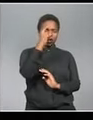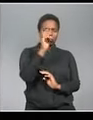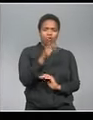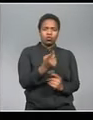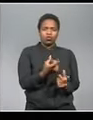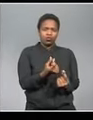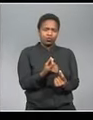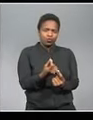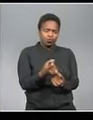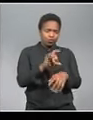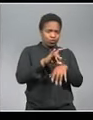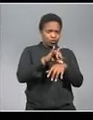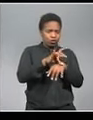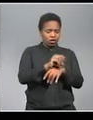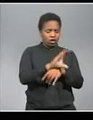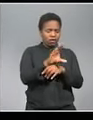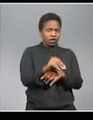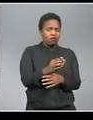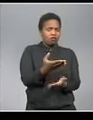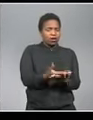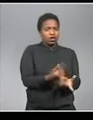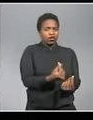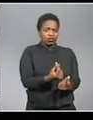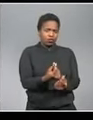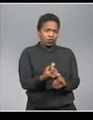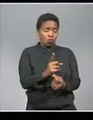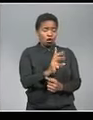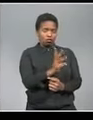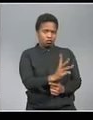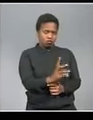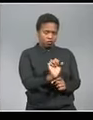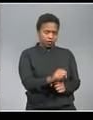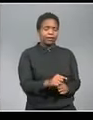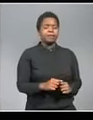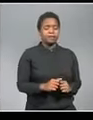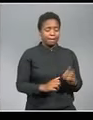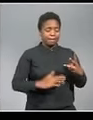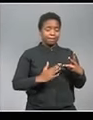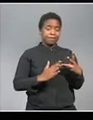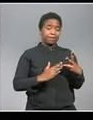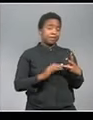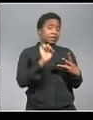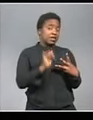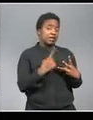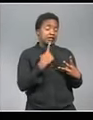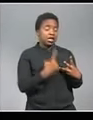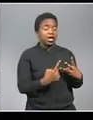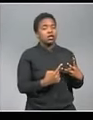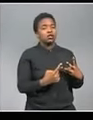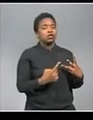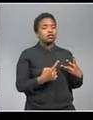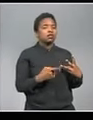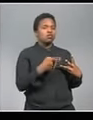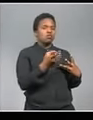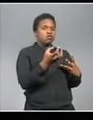in order to recognize the implications of that warning signal. And thirdly, they may simply say, we're putting